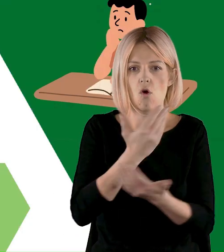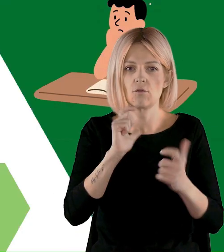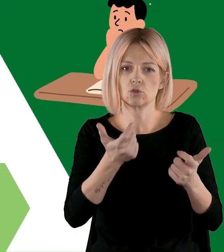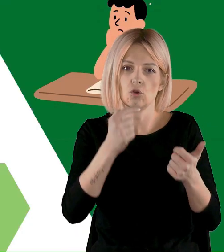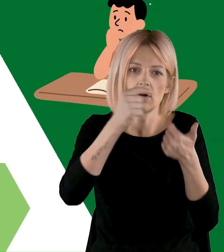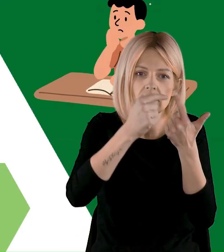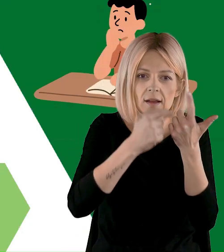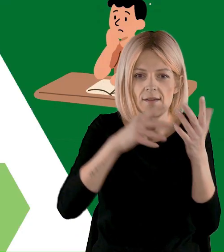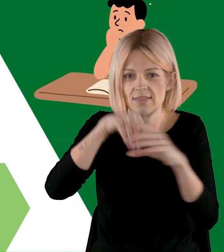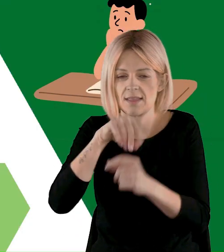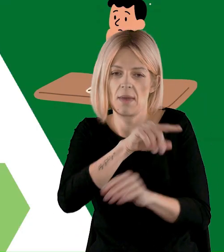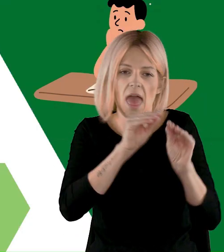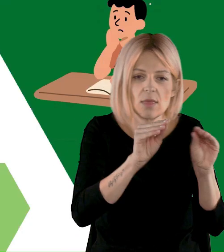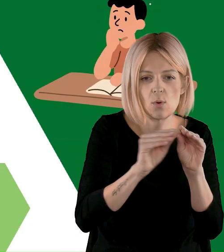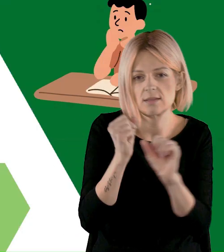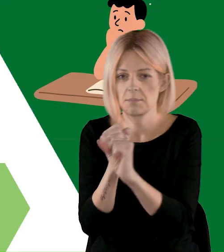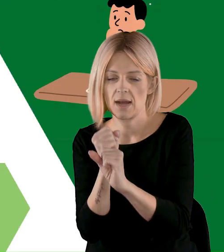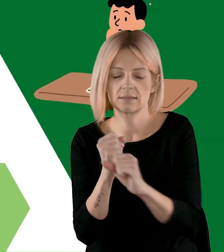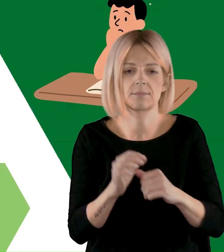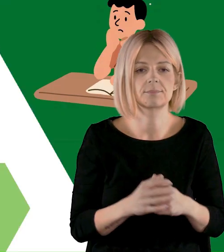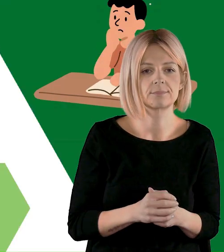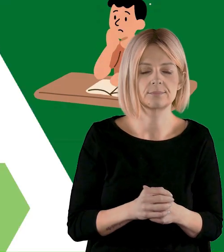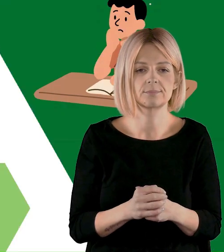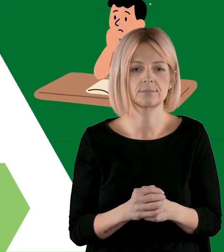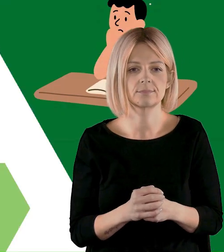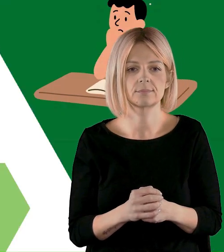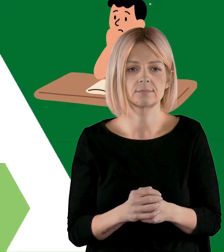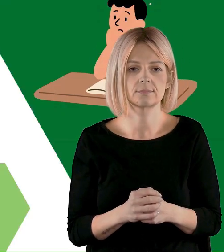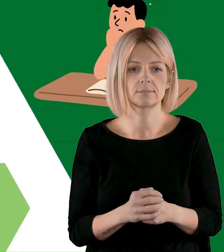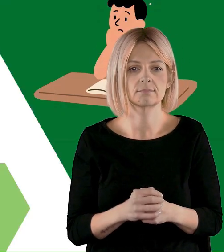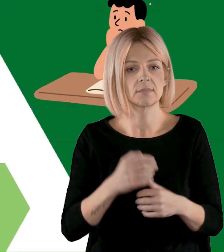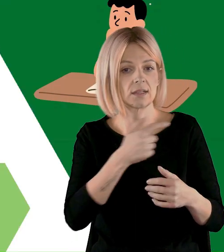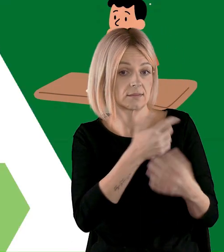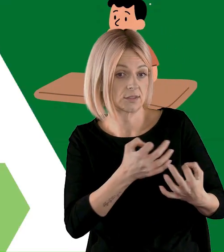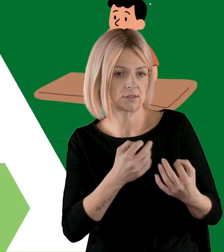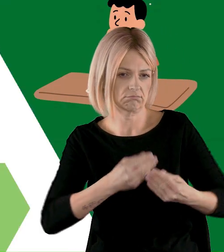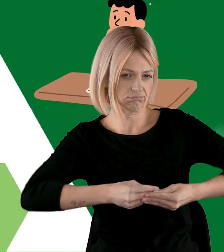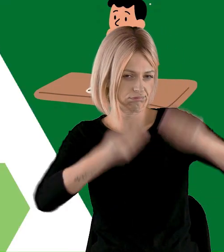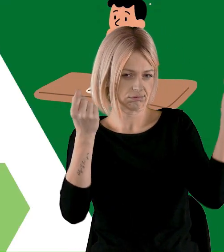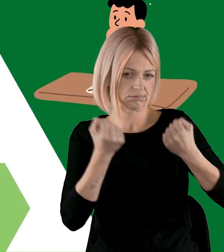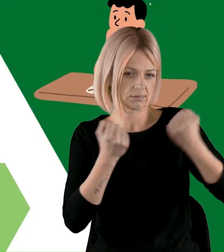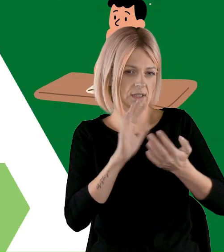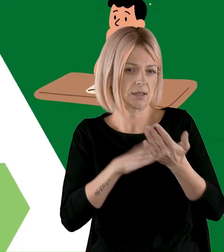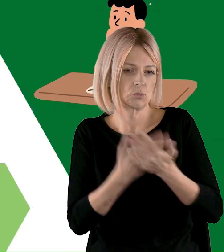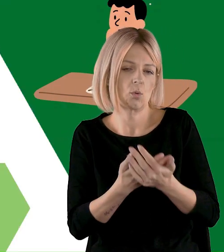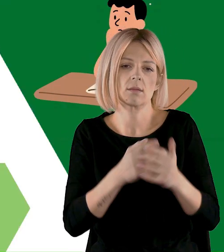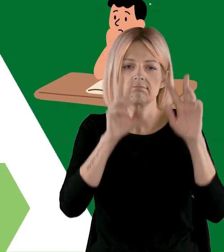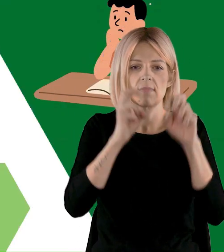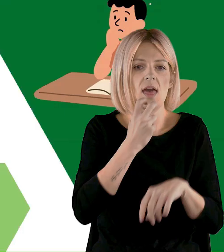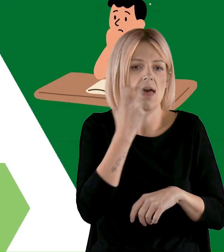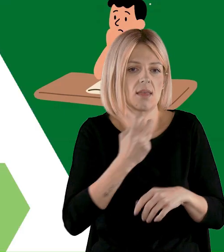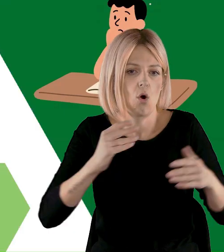Because of what is happening to the world, there are many professions and careers that are growing fast in